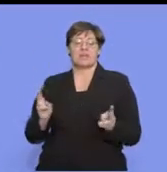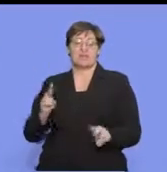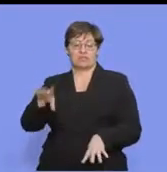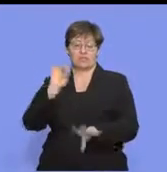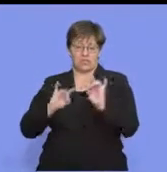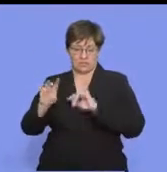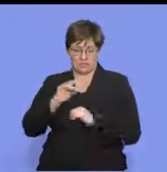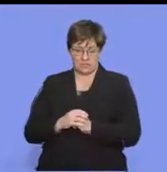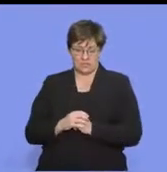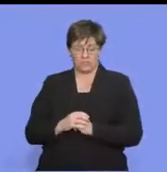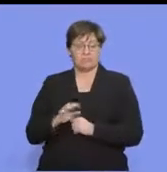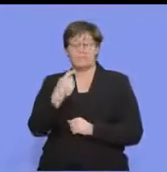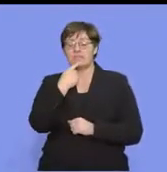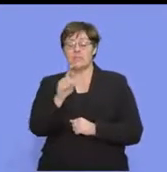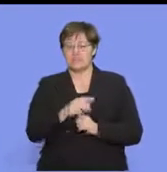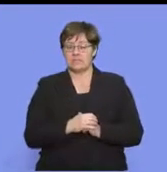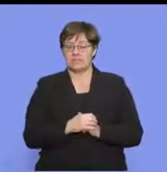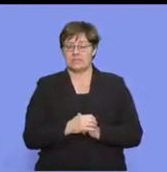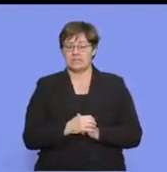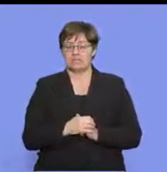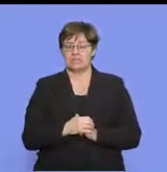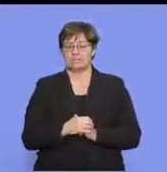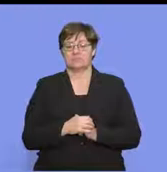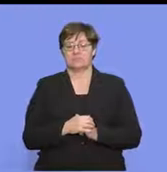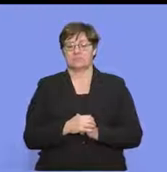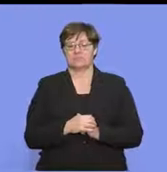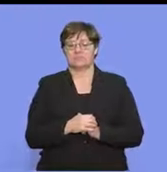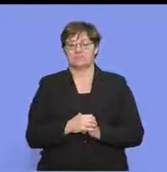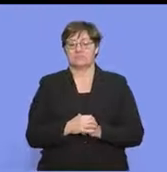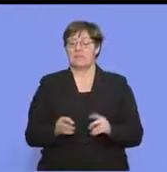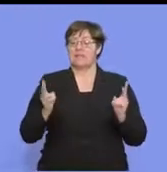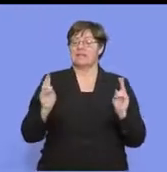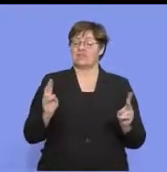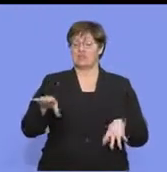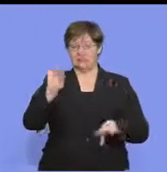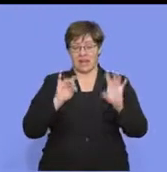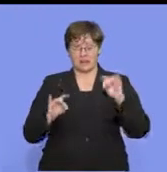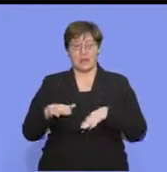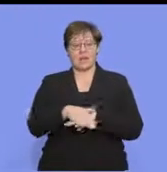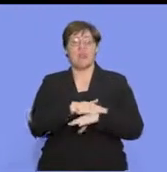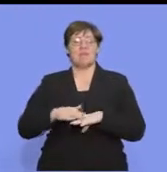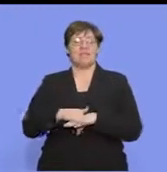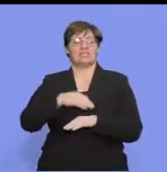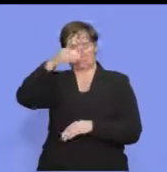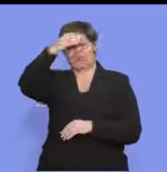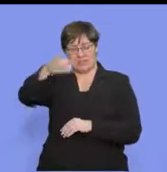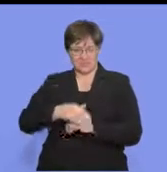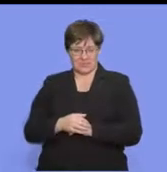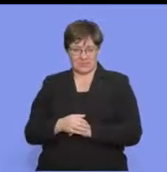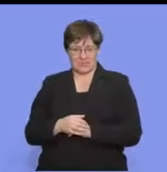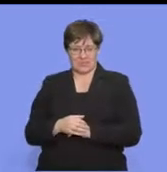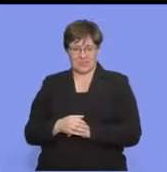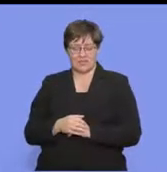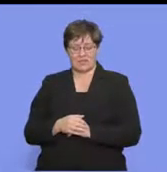So in other words, what he said is that natural selection is one of the basic concepts, and